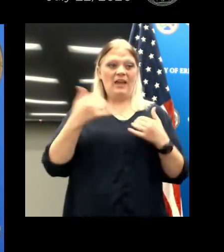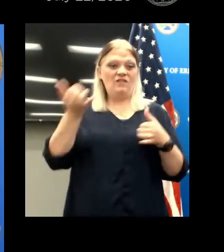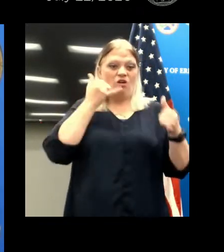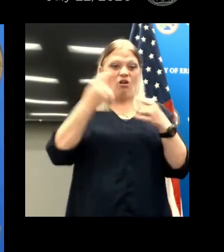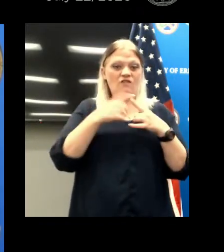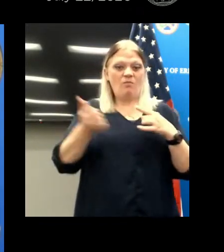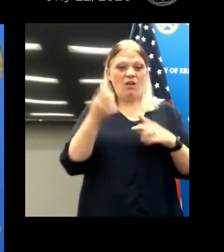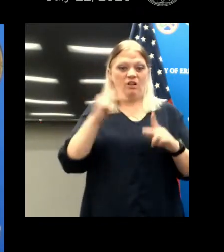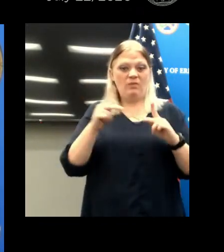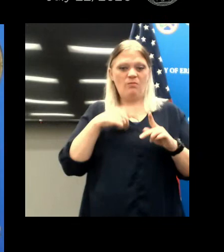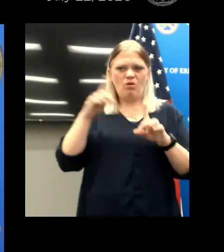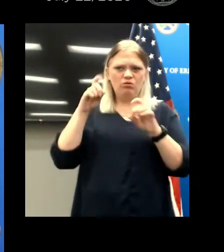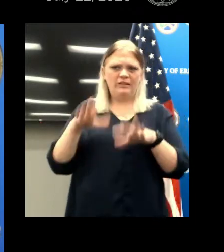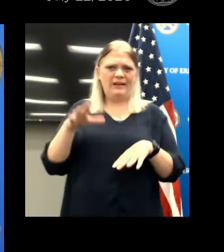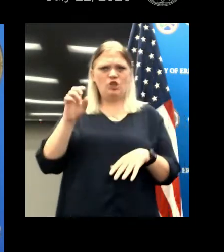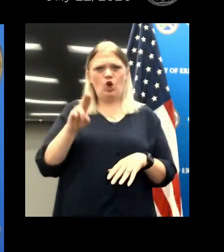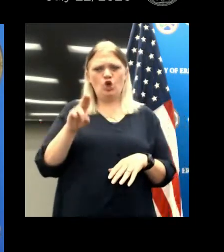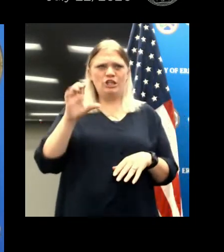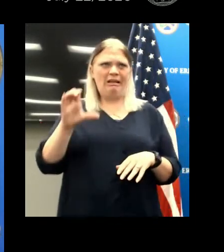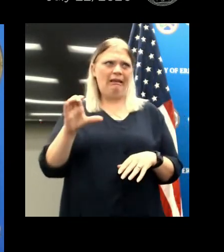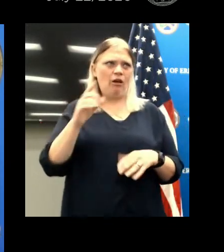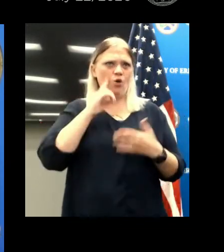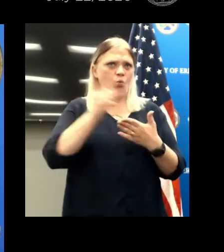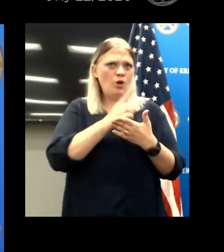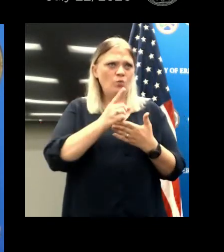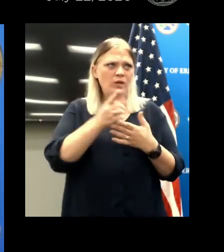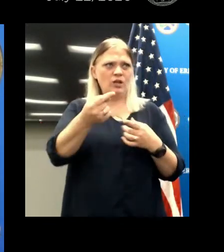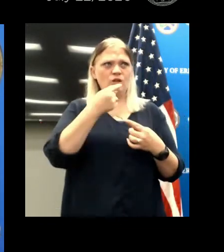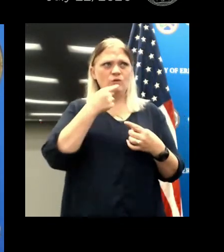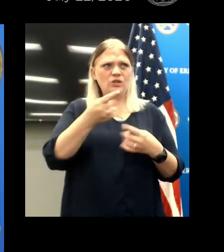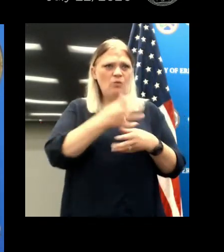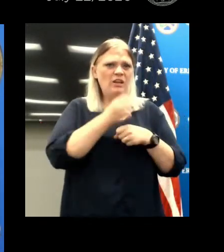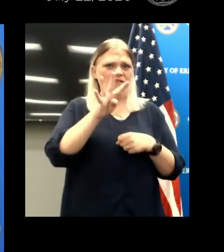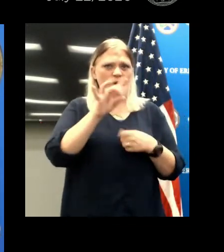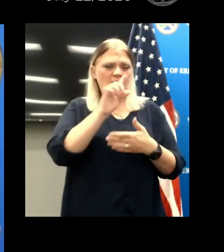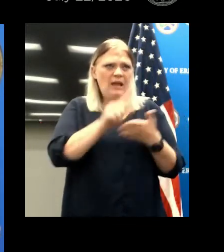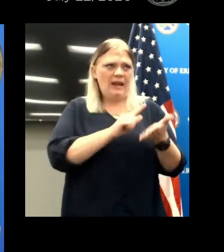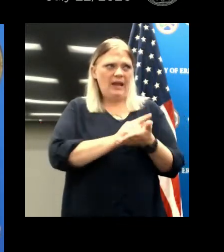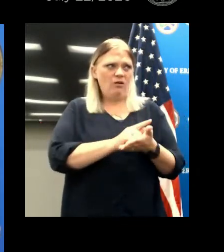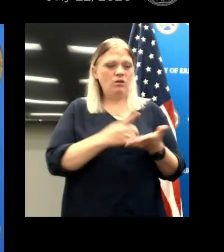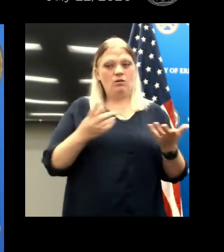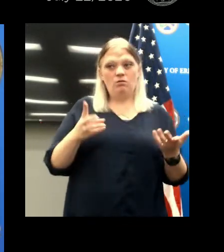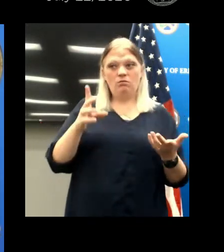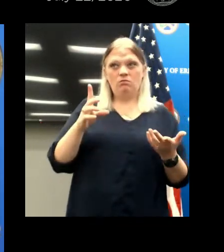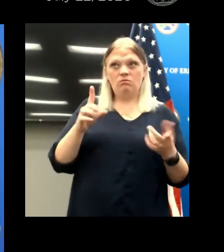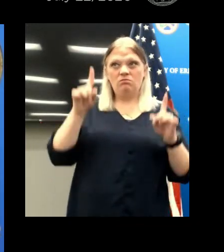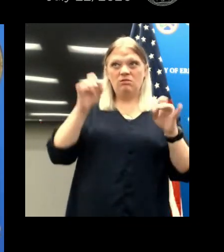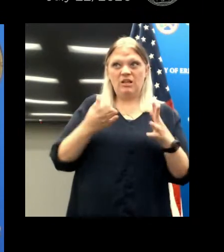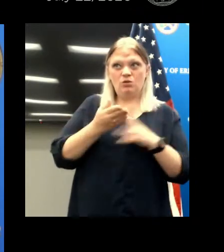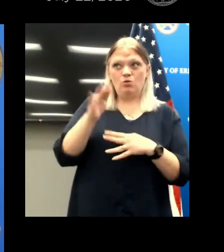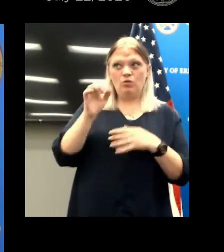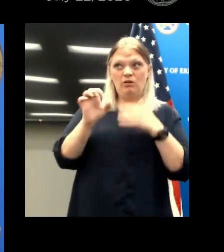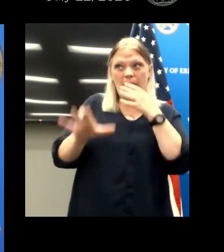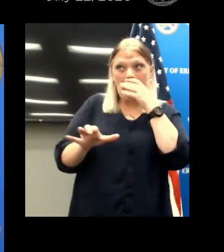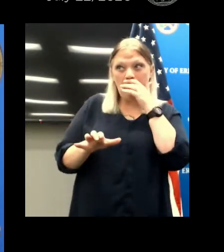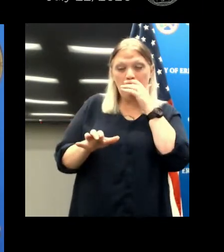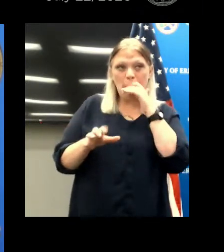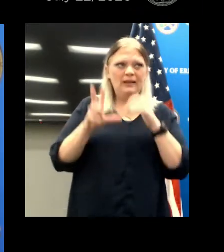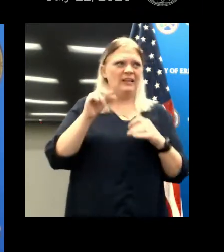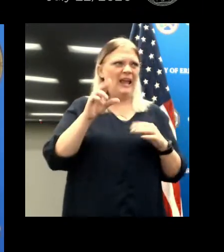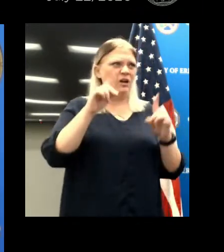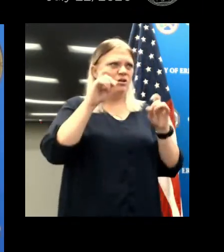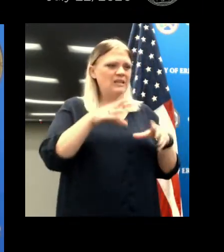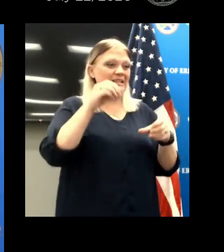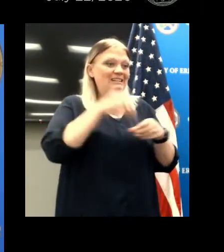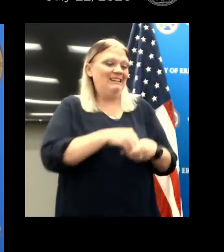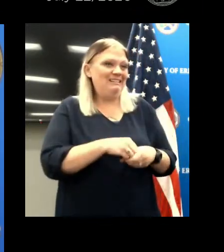hey, I got my test done at urgent care and it's a week now. You guys said we get it done in 48 hours. And I go, well, did you get it tested through Erie County? Well, I got it tested